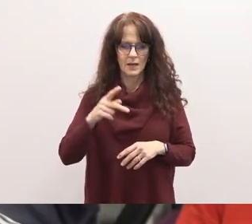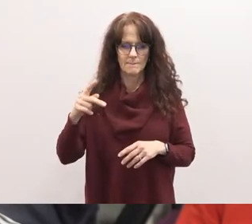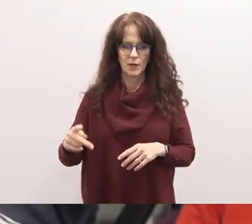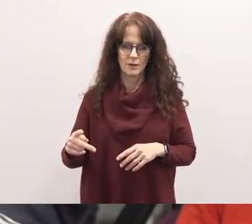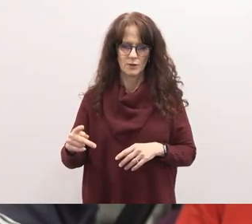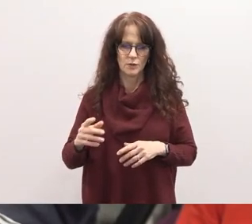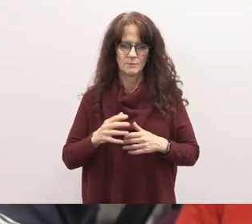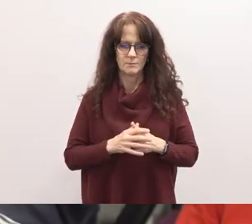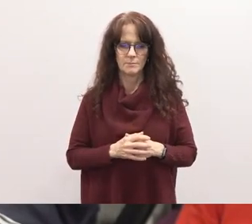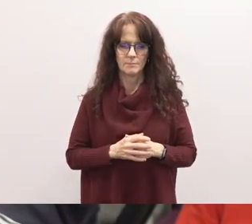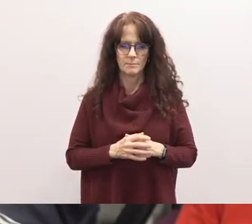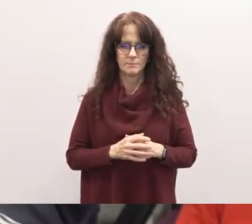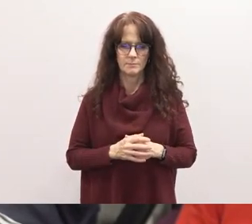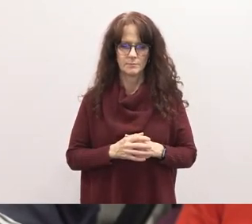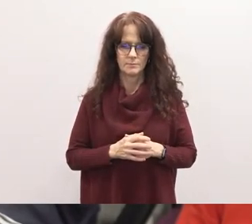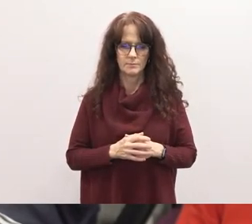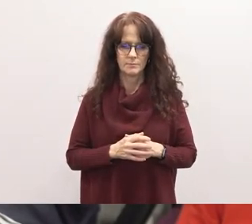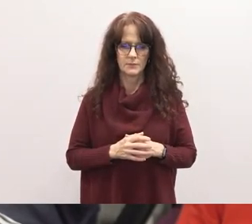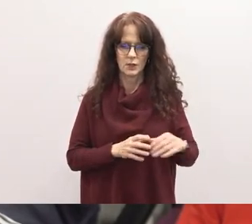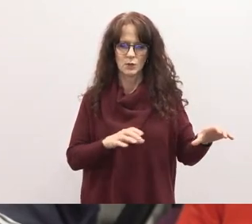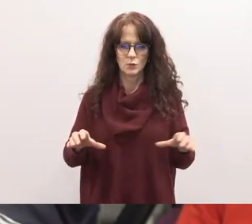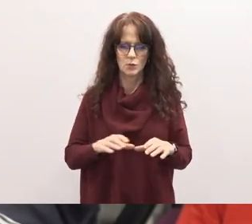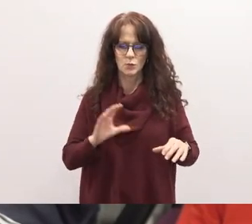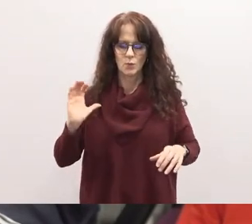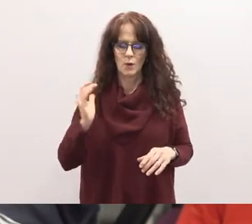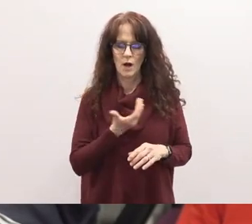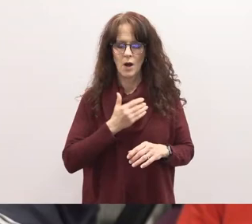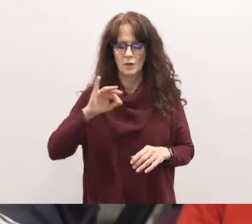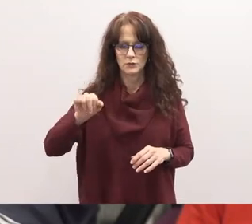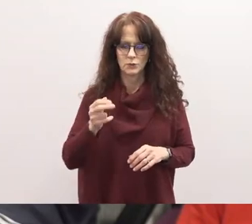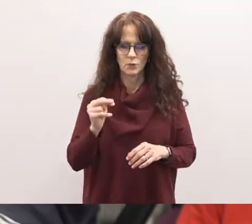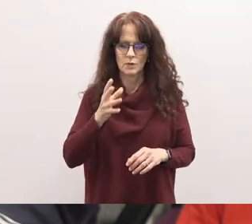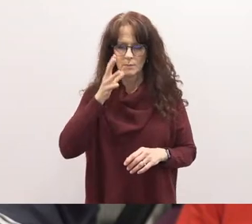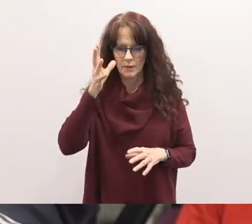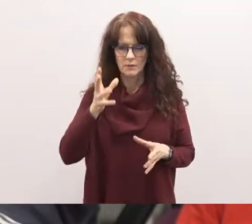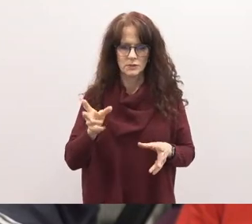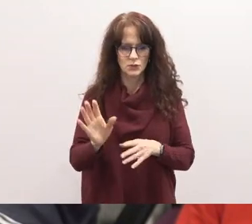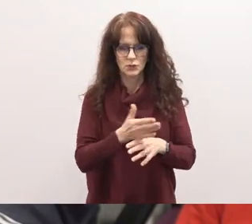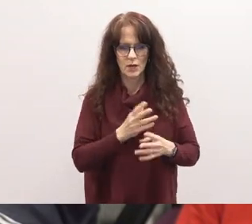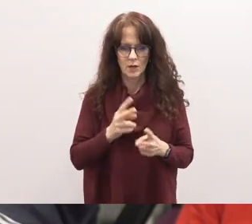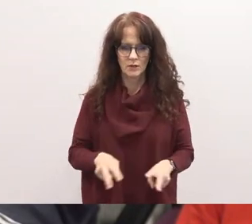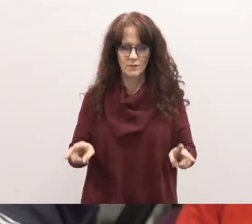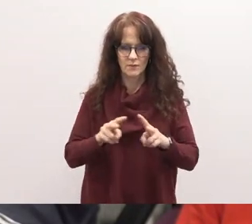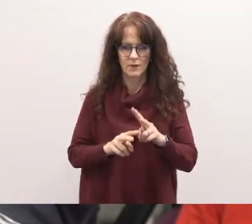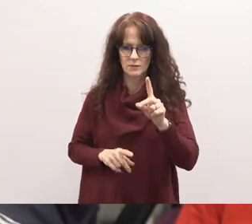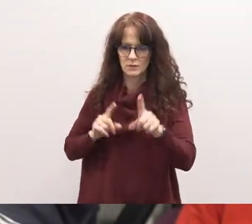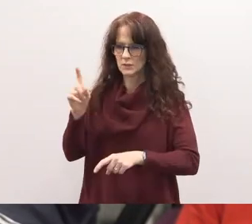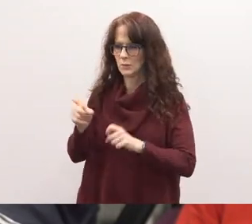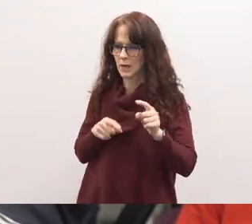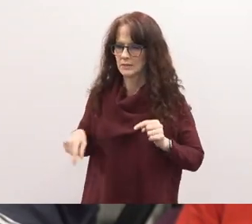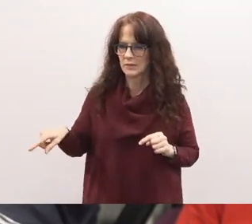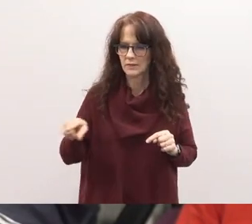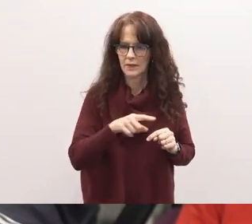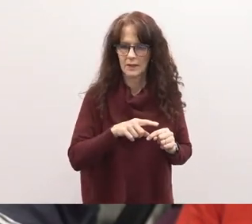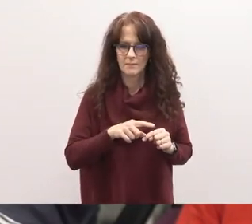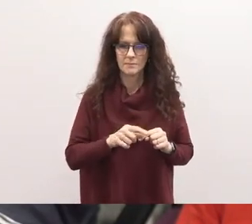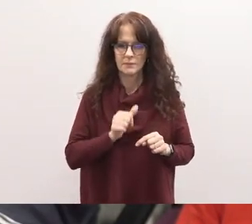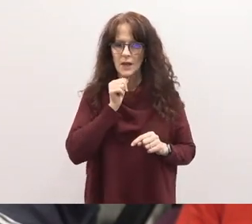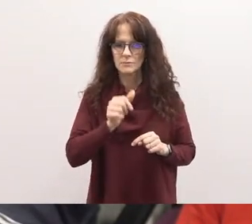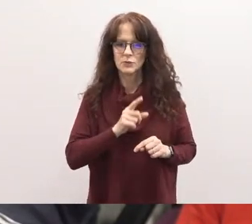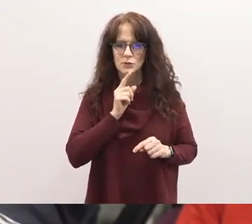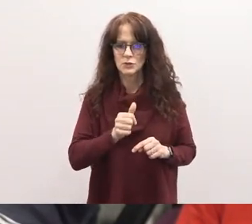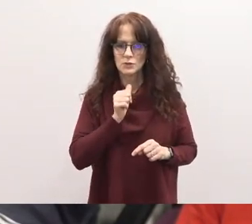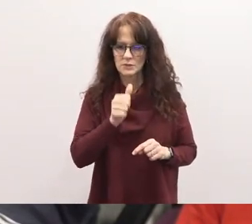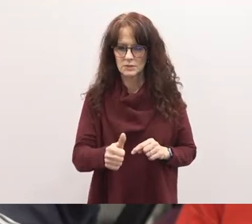Parenthood. Do our Jordan parents share these values? Did you ever ask them? I'm sure you didn't.